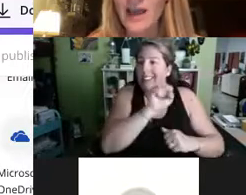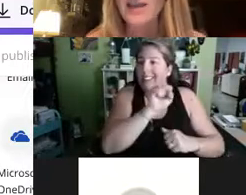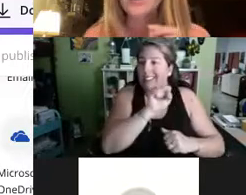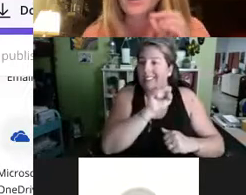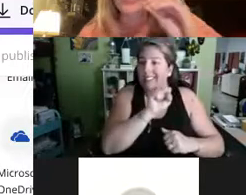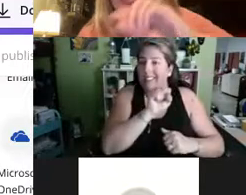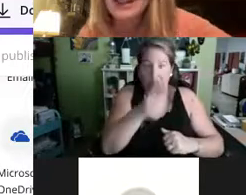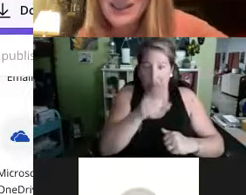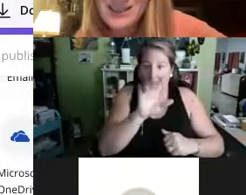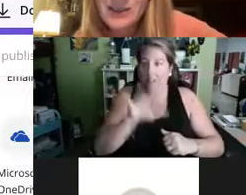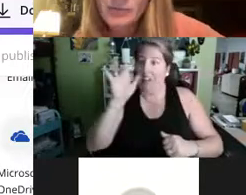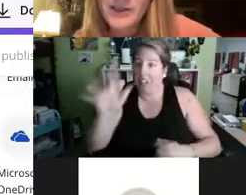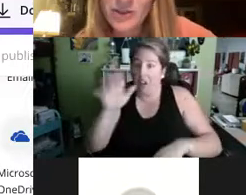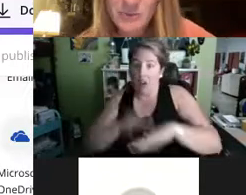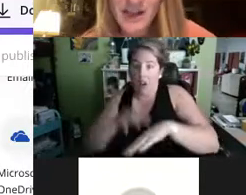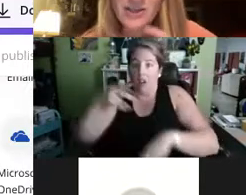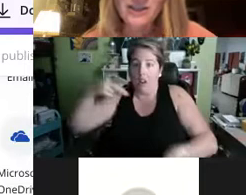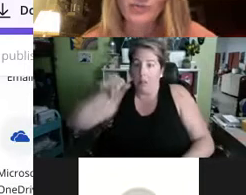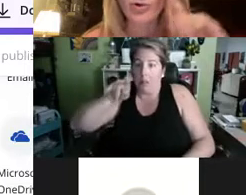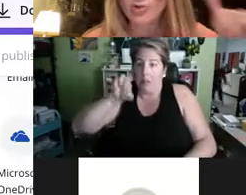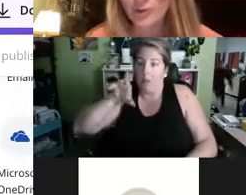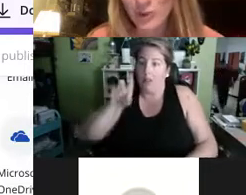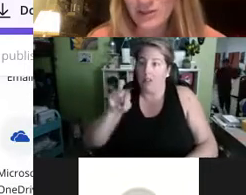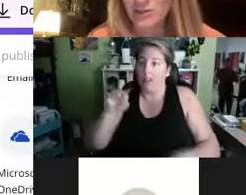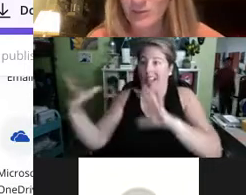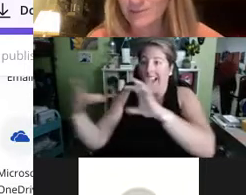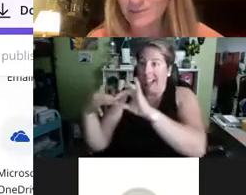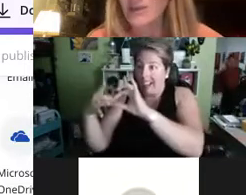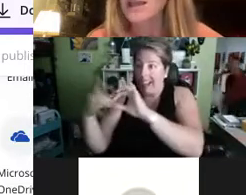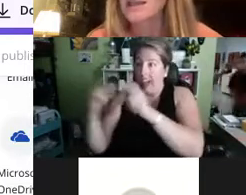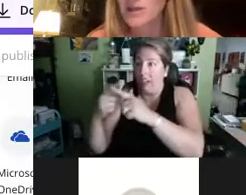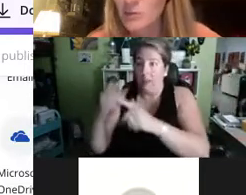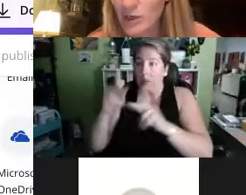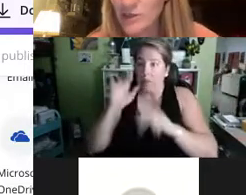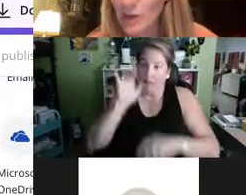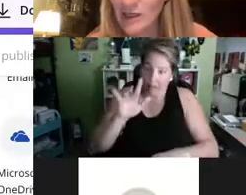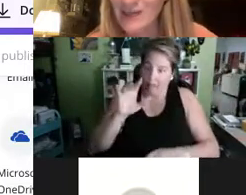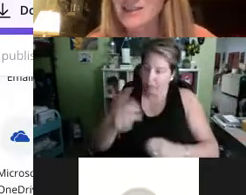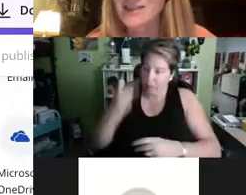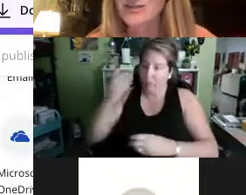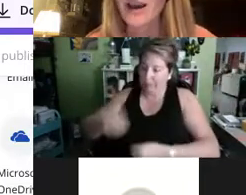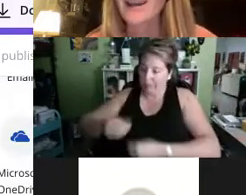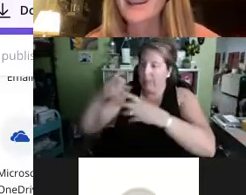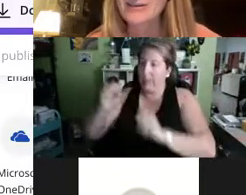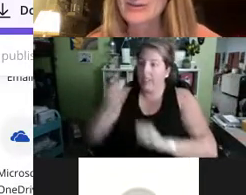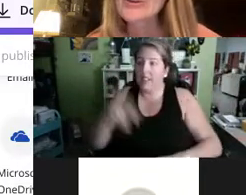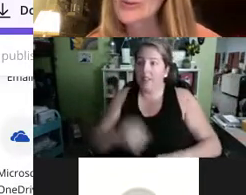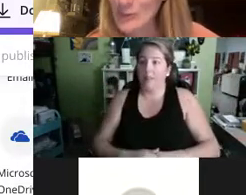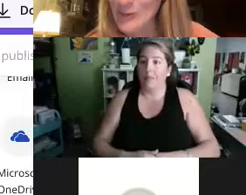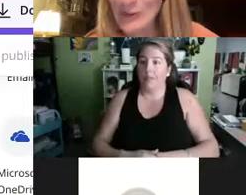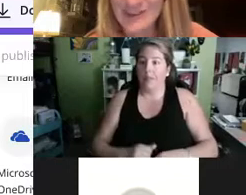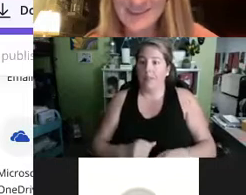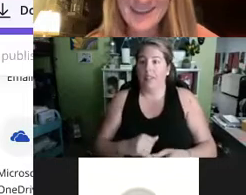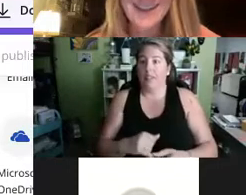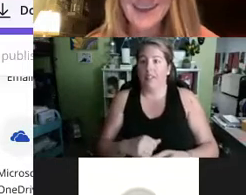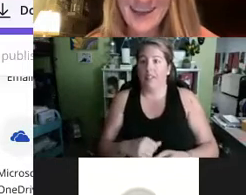just do that. Then you can link it to your Pinterest page, and then it will go straight to it. Same with Project Broadcast. I did try it. It's